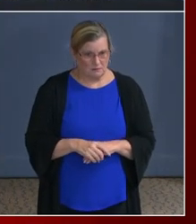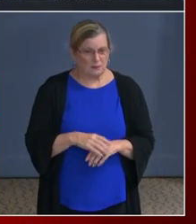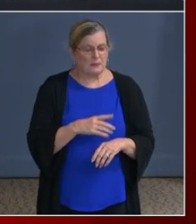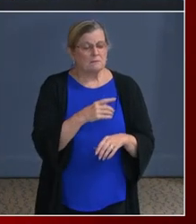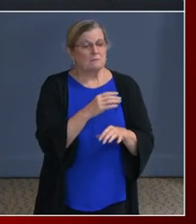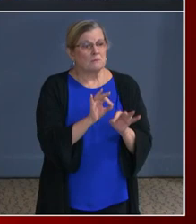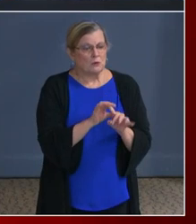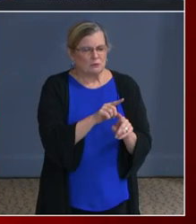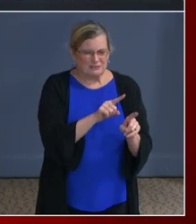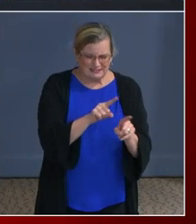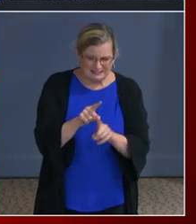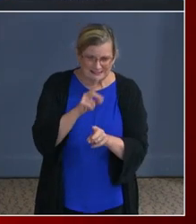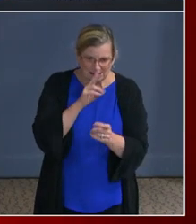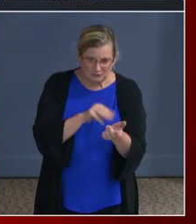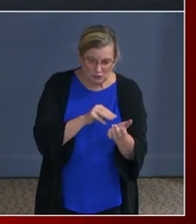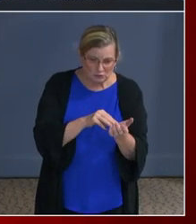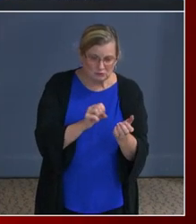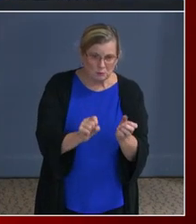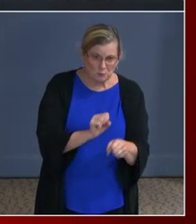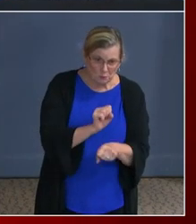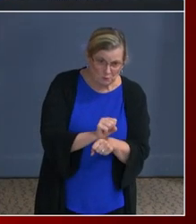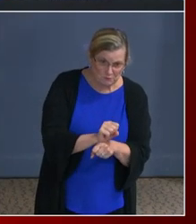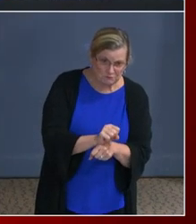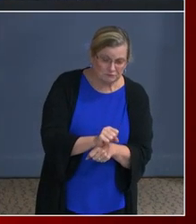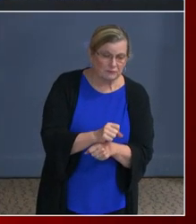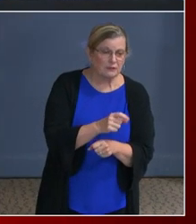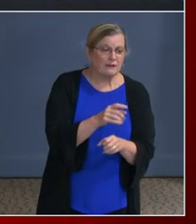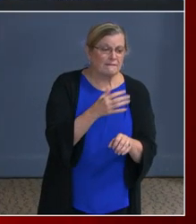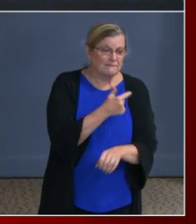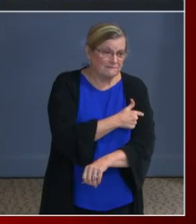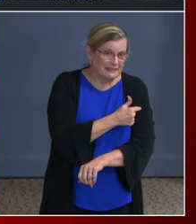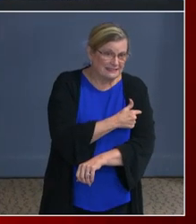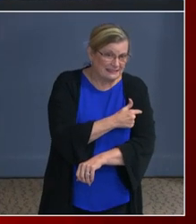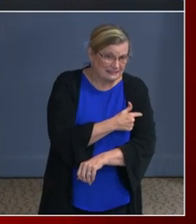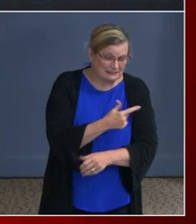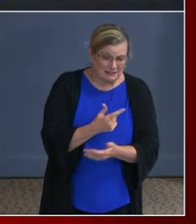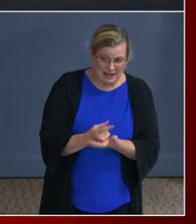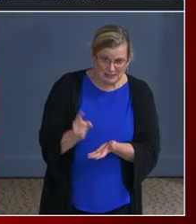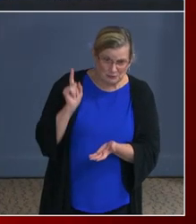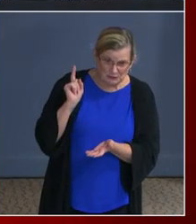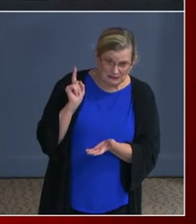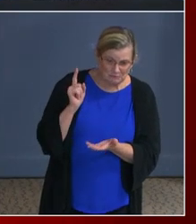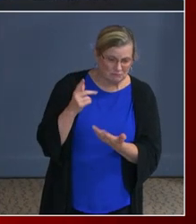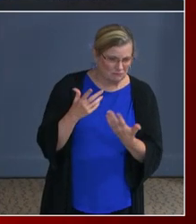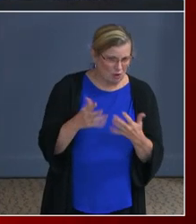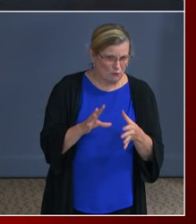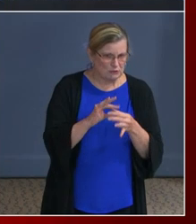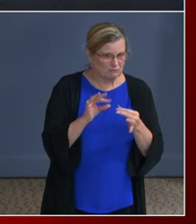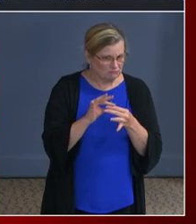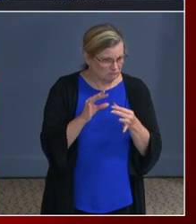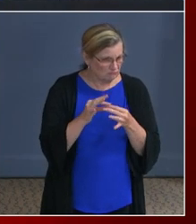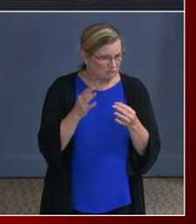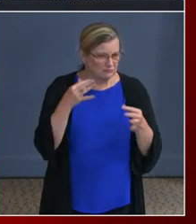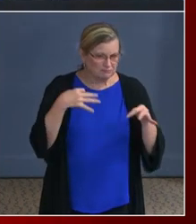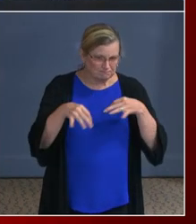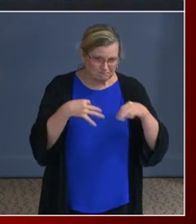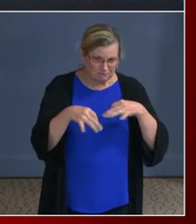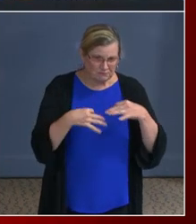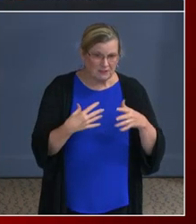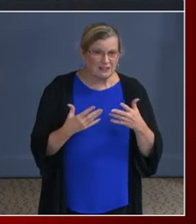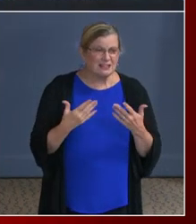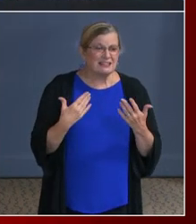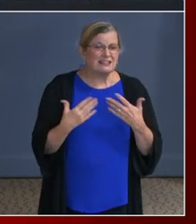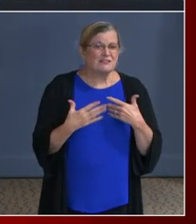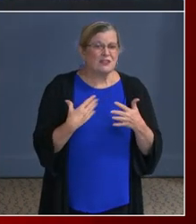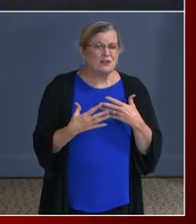vaccinations last week at our schools announcement, and even though the first day of school will look different, we still need to